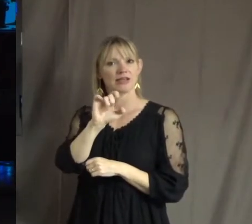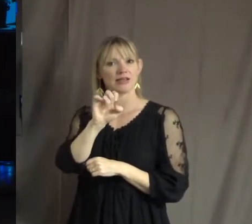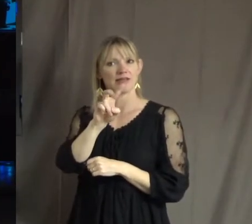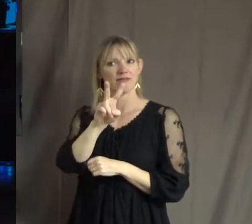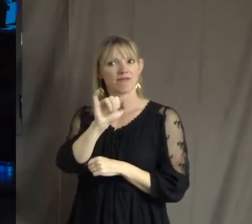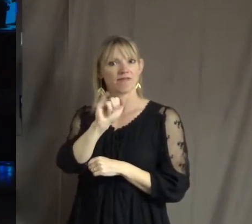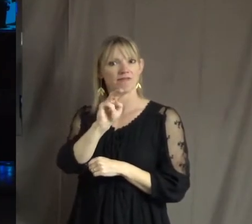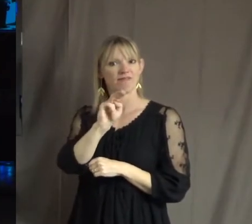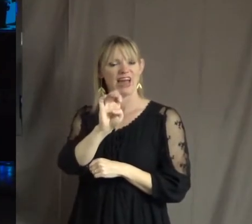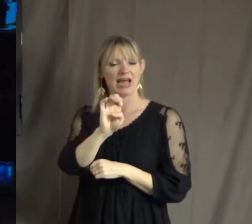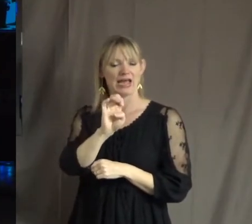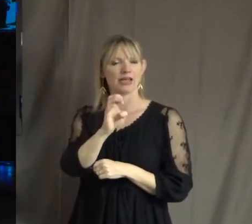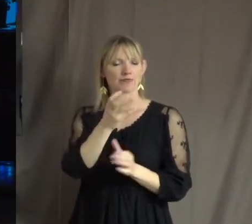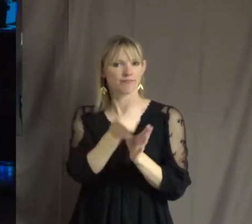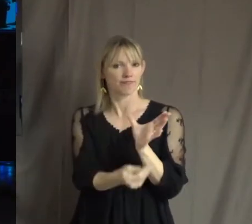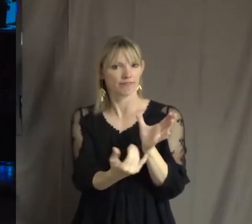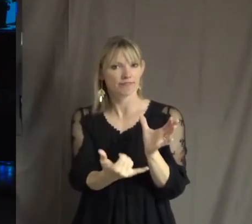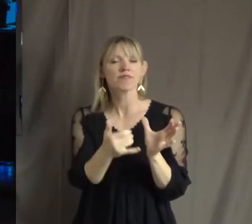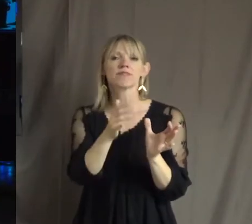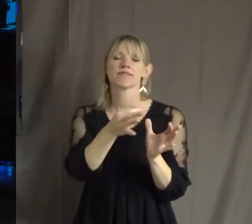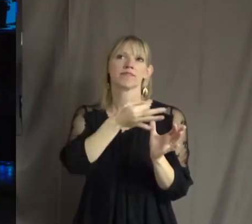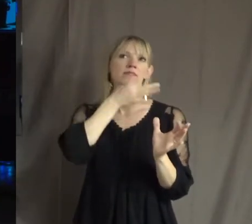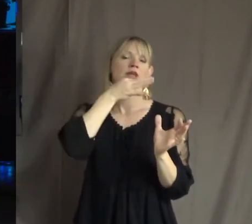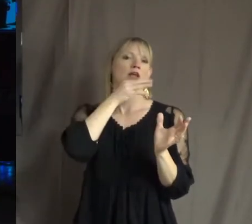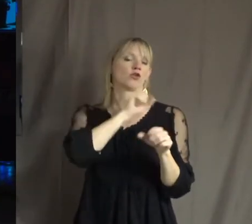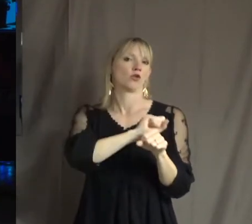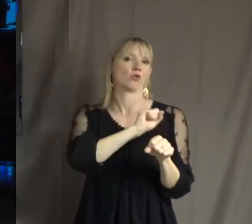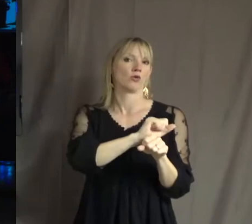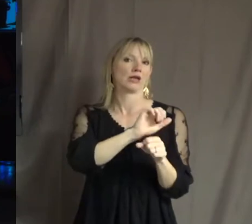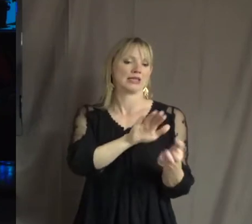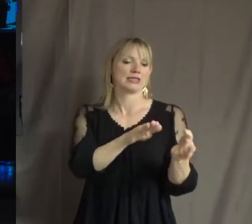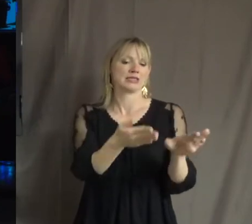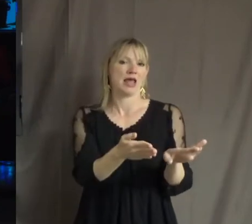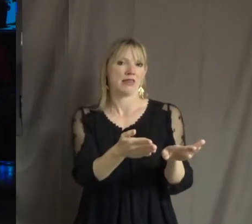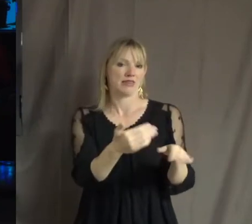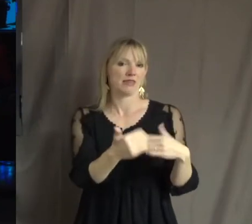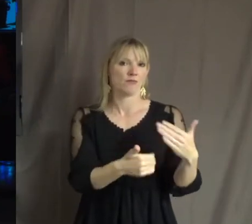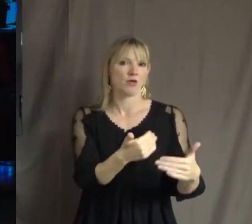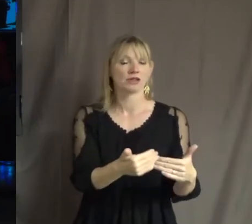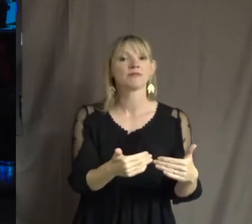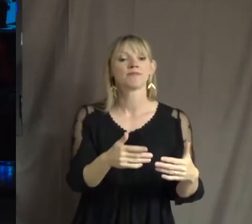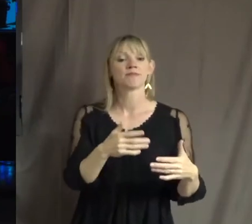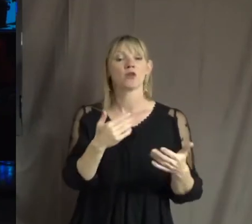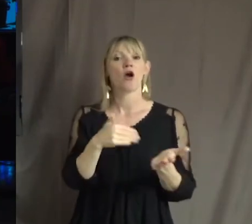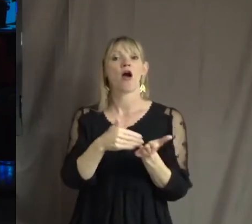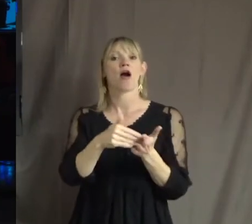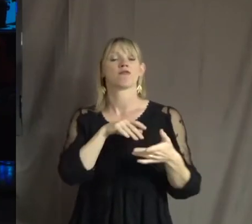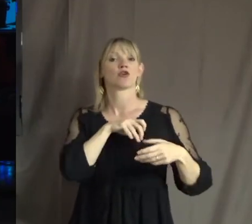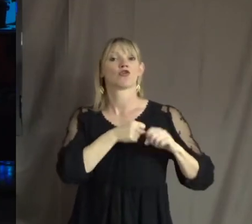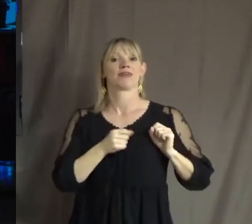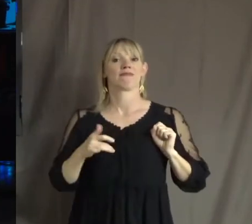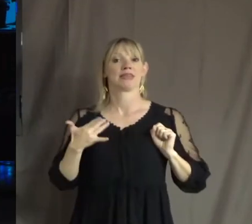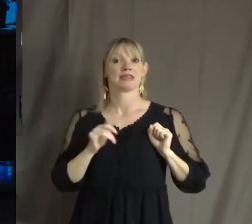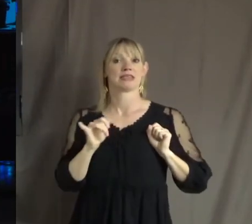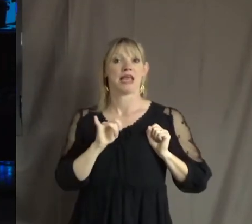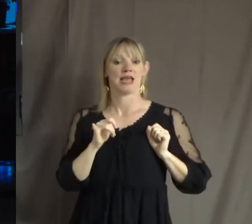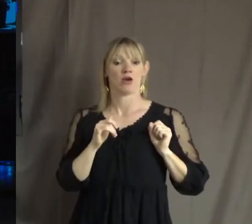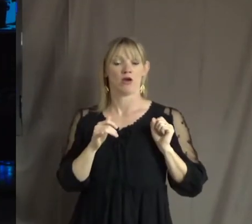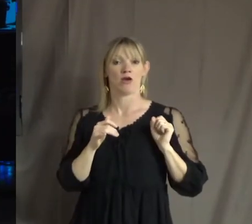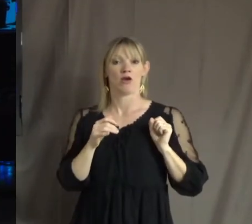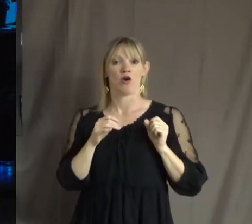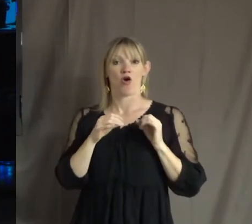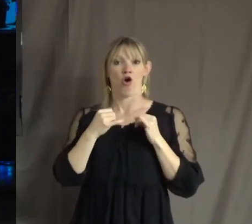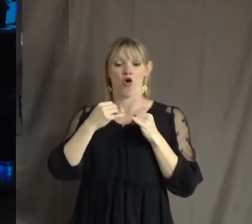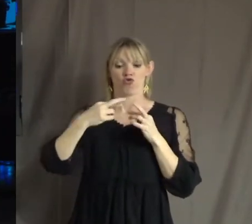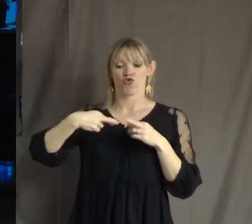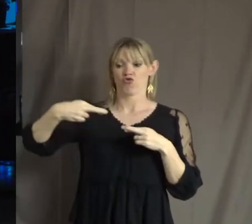who's just been a master with his work with death and dying. He said many times grief feels like you're holding on to a rope and